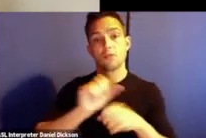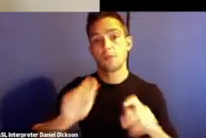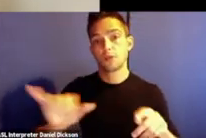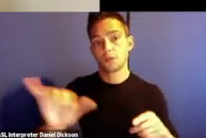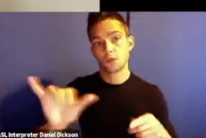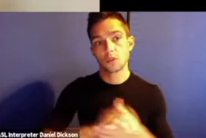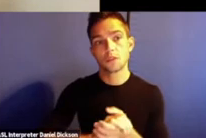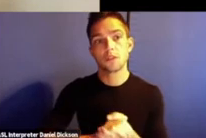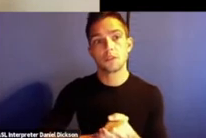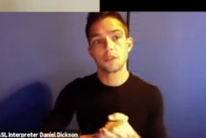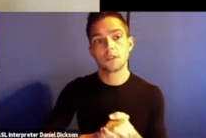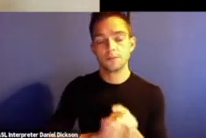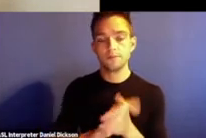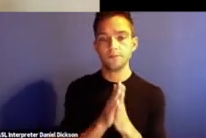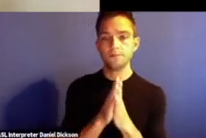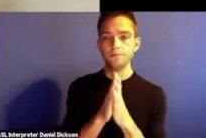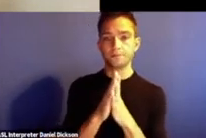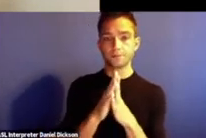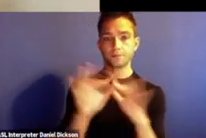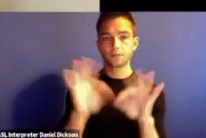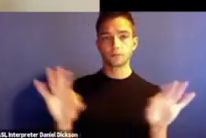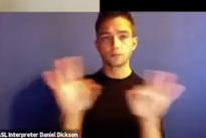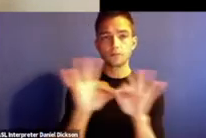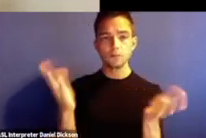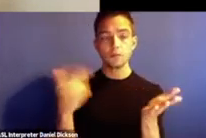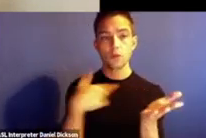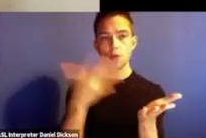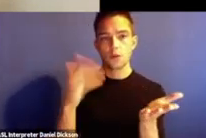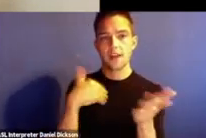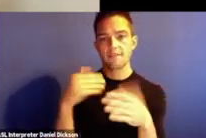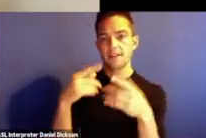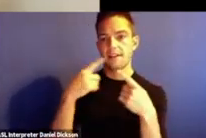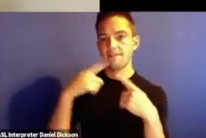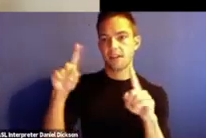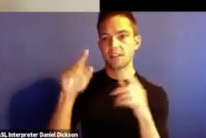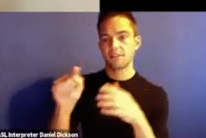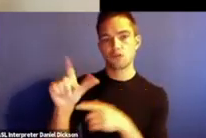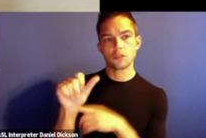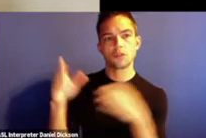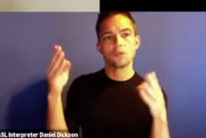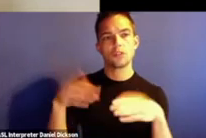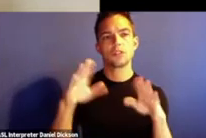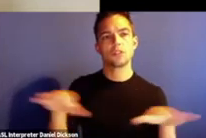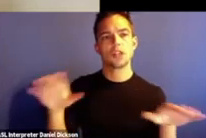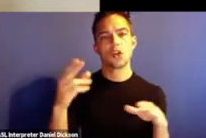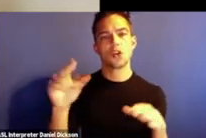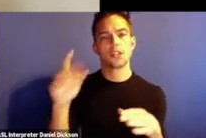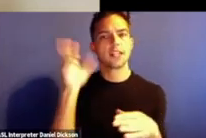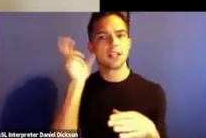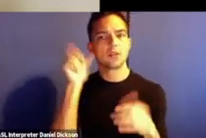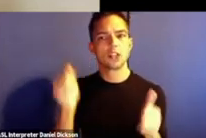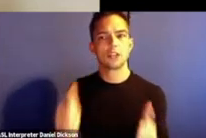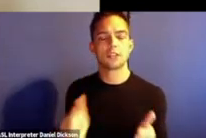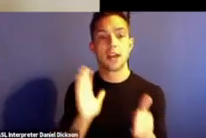opportunities. Importantly, we already have effective tools to address childhood hearing loss. Our